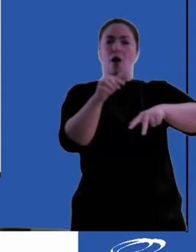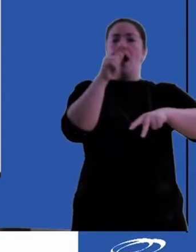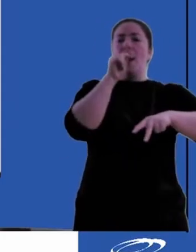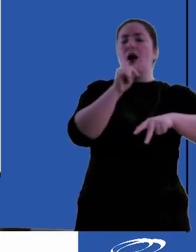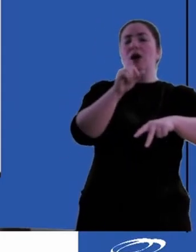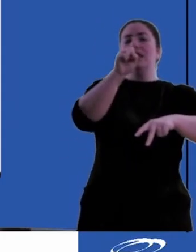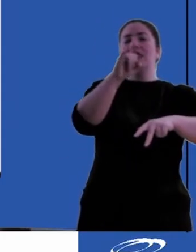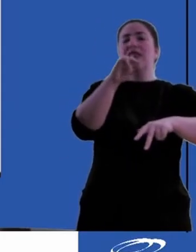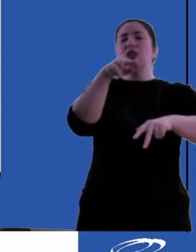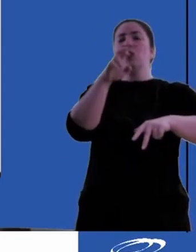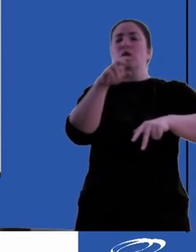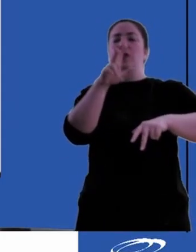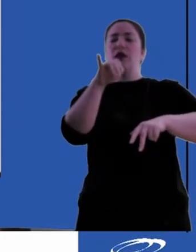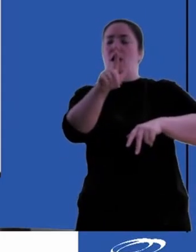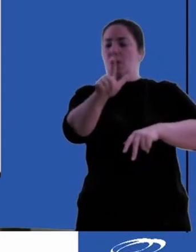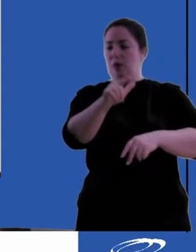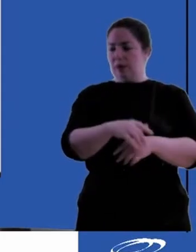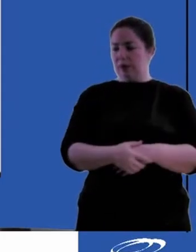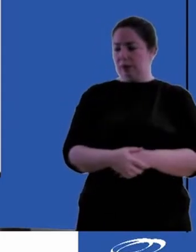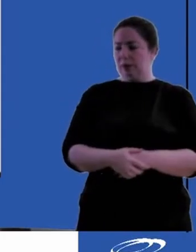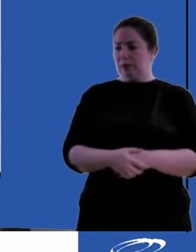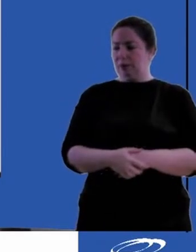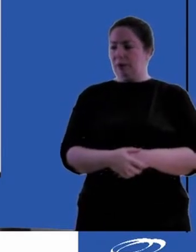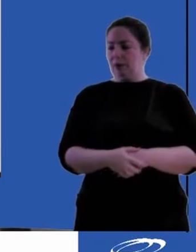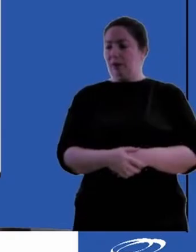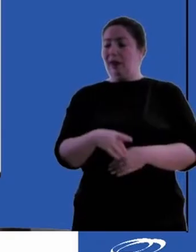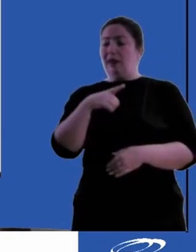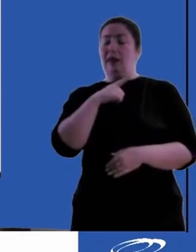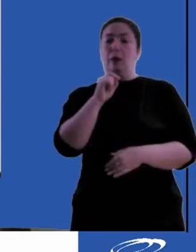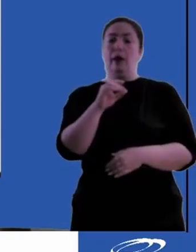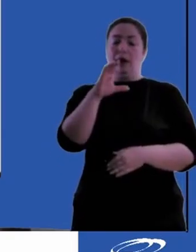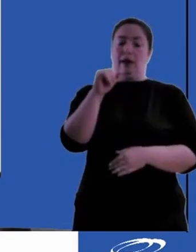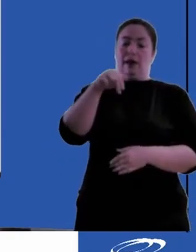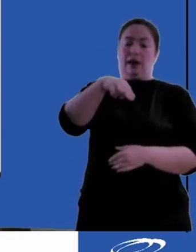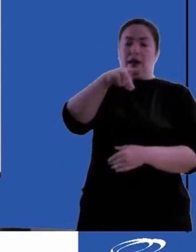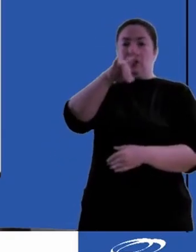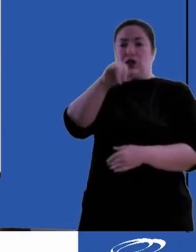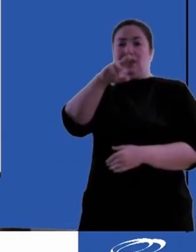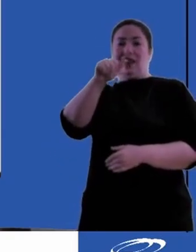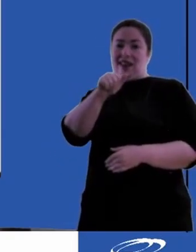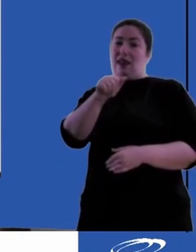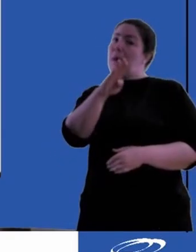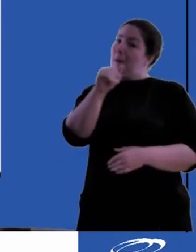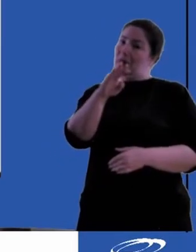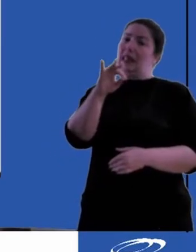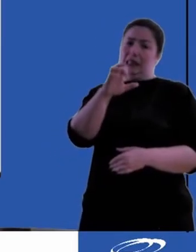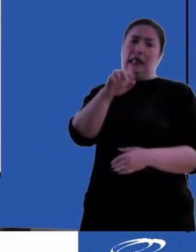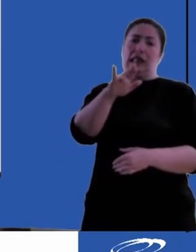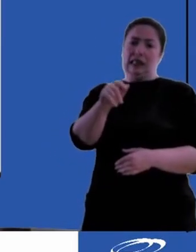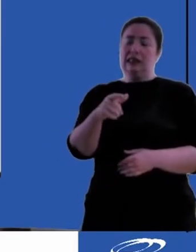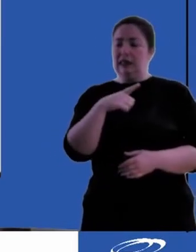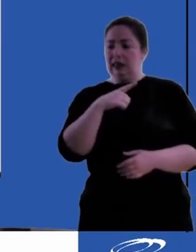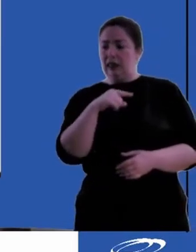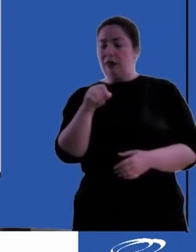of bacteria, Candida species, and Candida albicans, as well as resistance genes. This is really not specifically